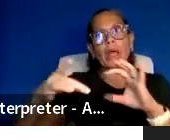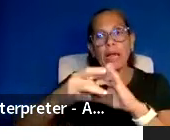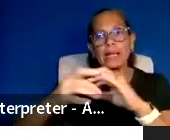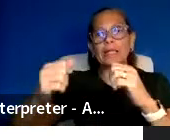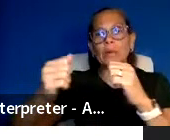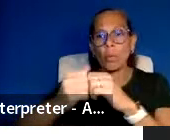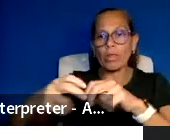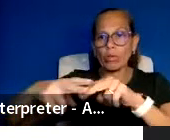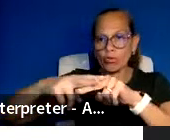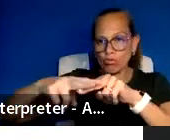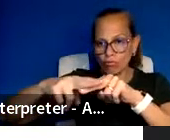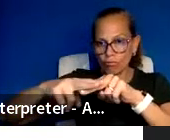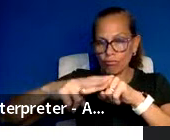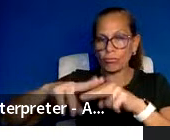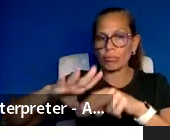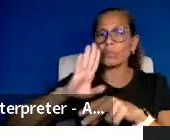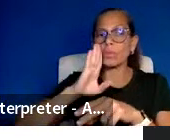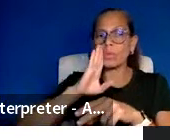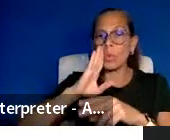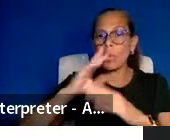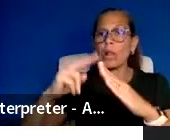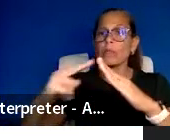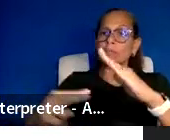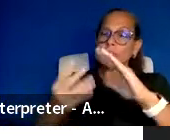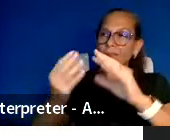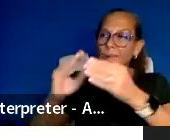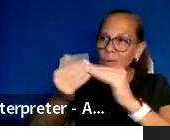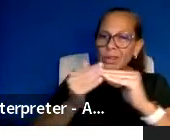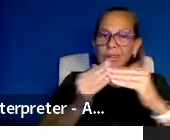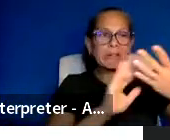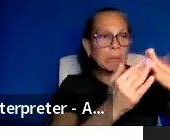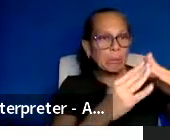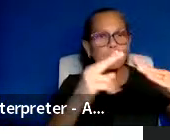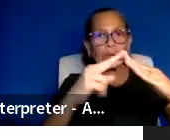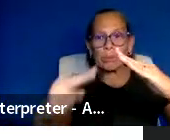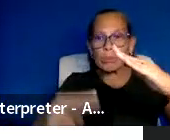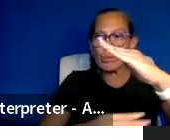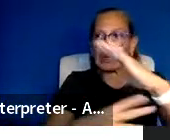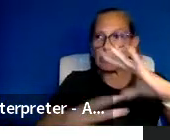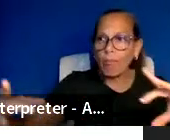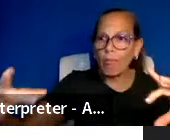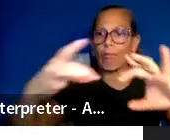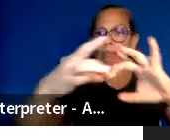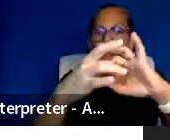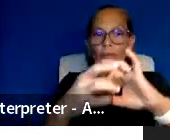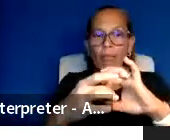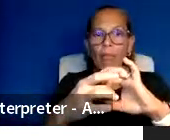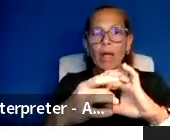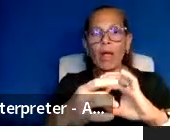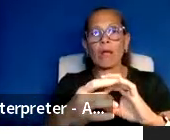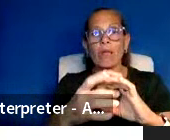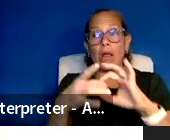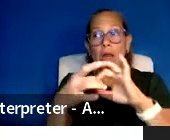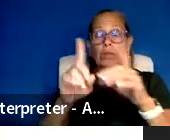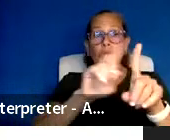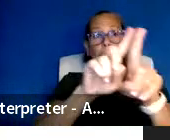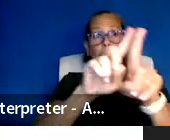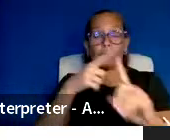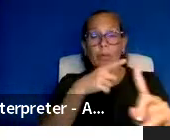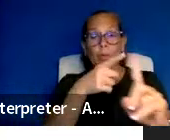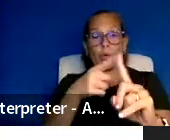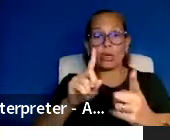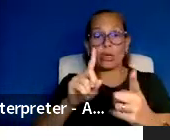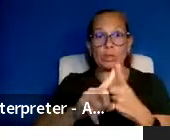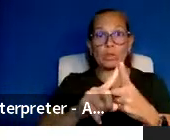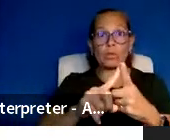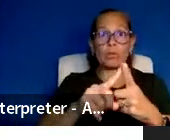tracks. So it's going to bridge communities as well, not only connecting you to other points to get to